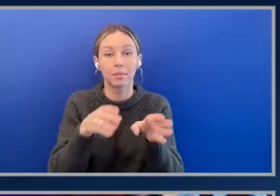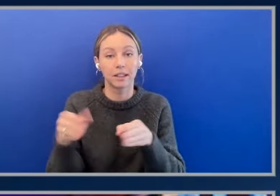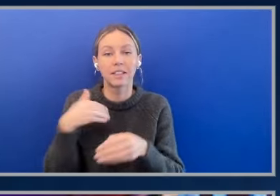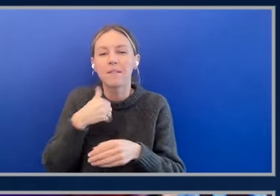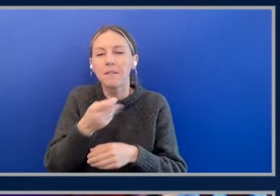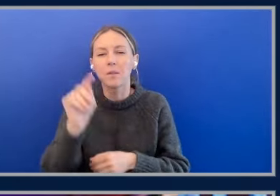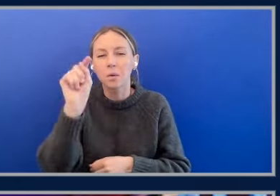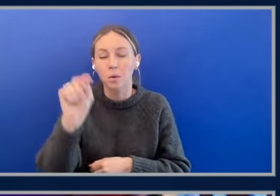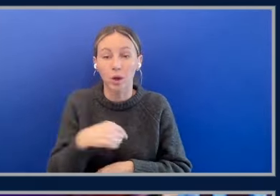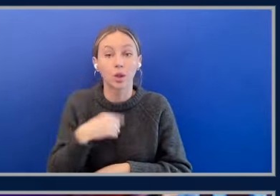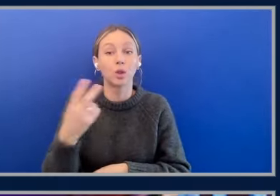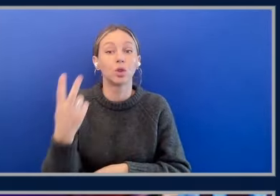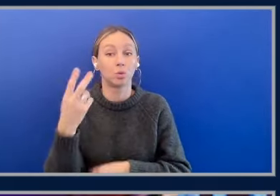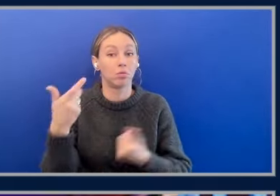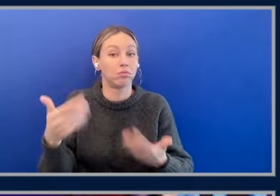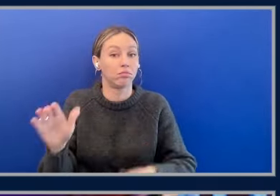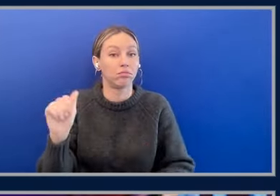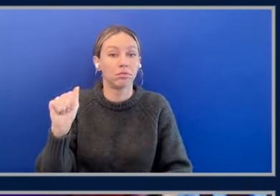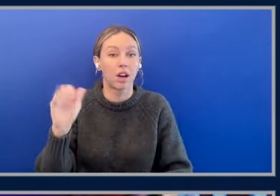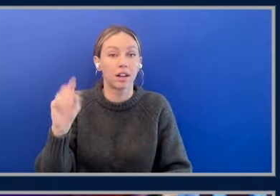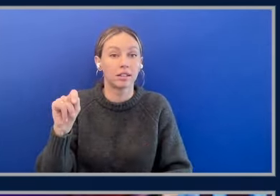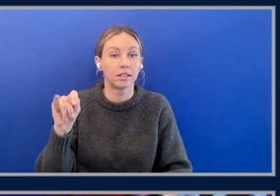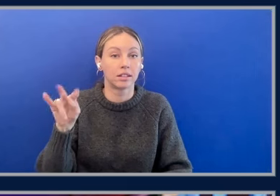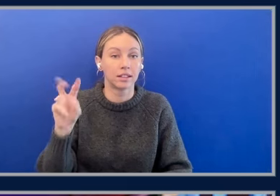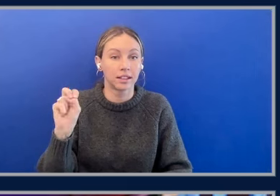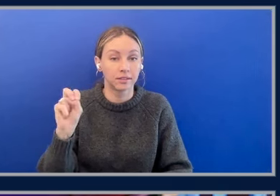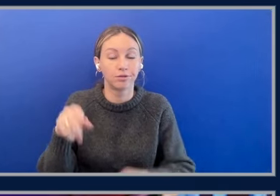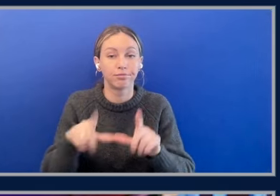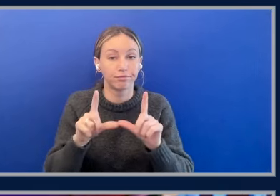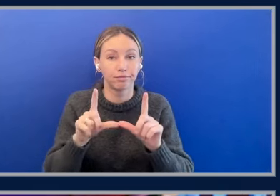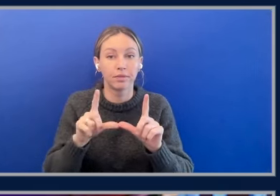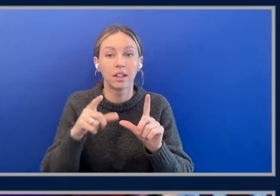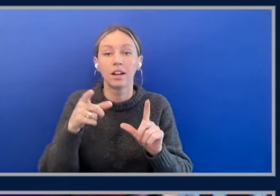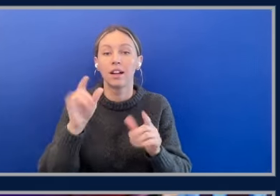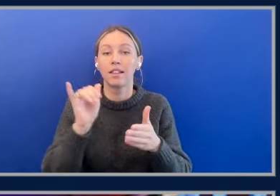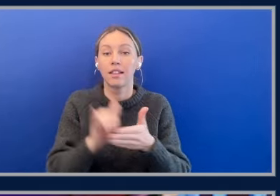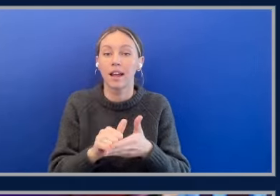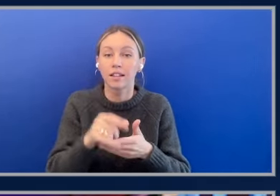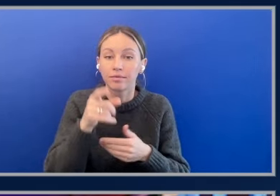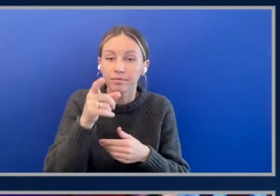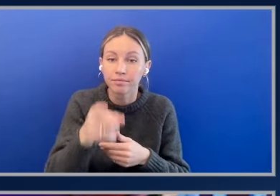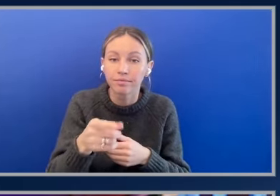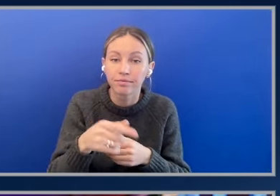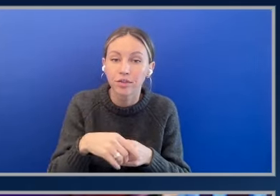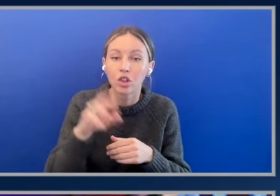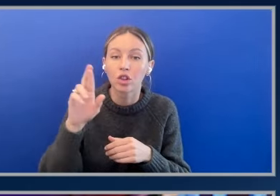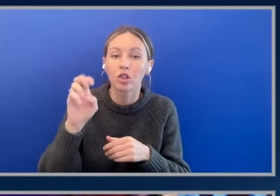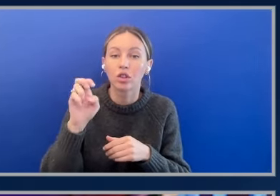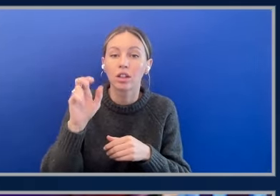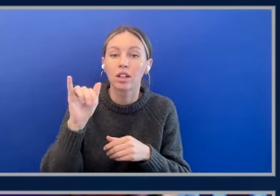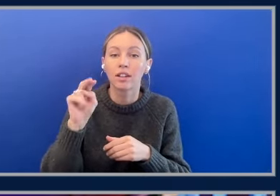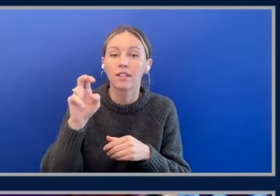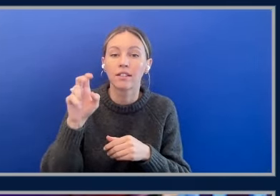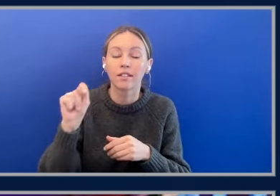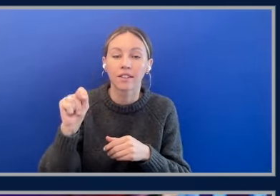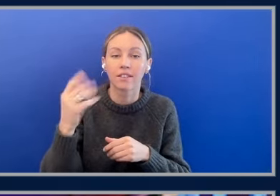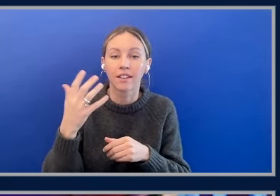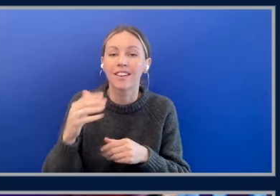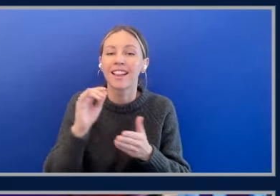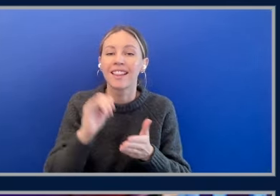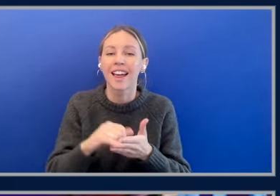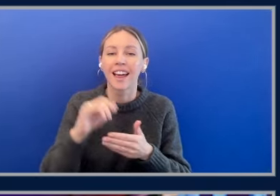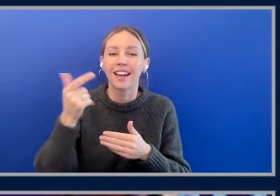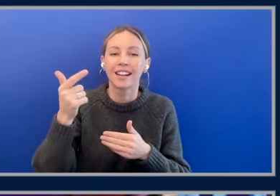2 of them are already active. So this is the Jumper Reinvent P5, well, Jumbo is my alias. I used to